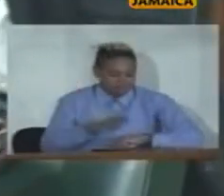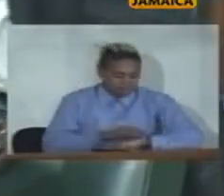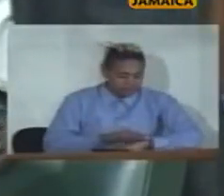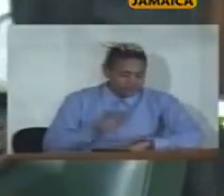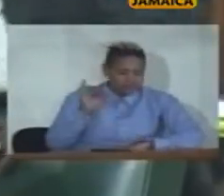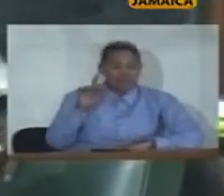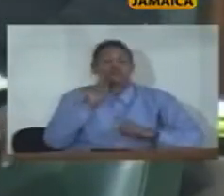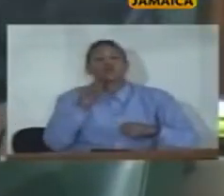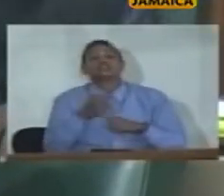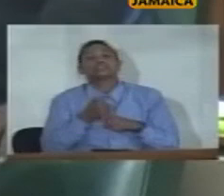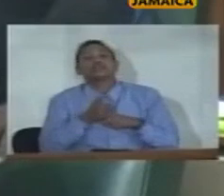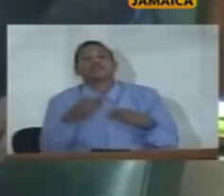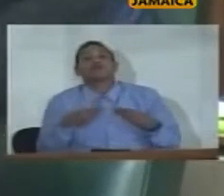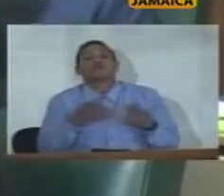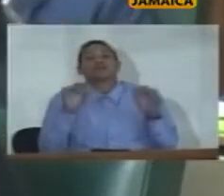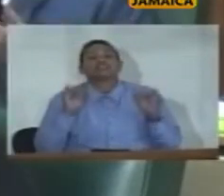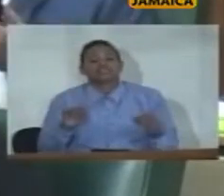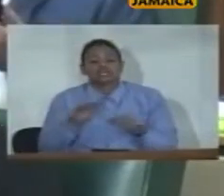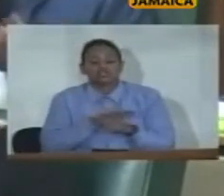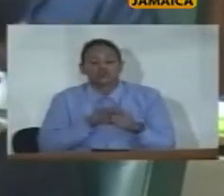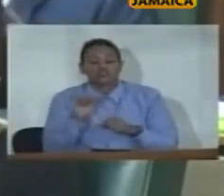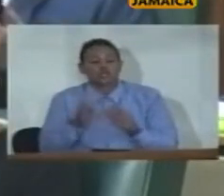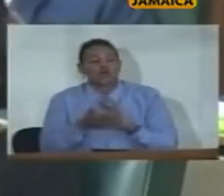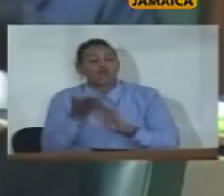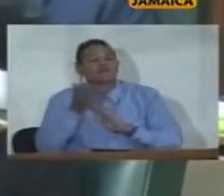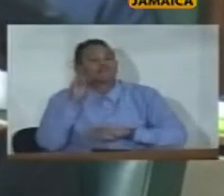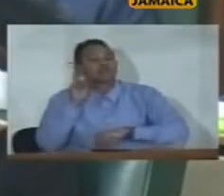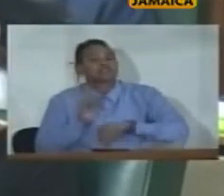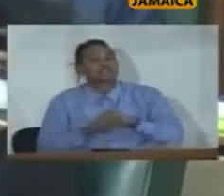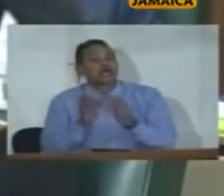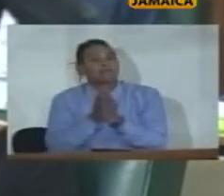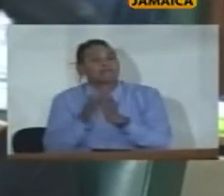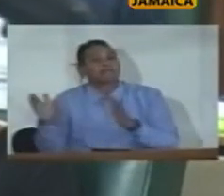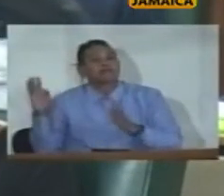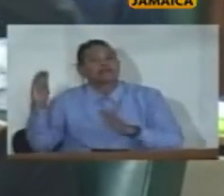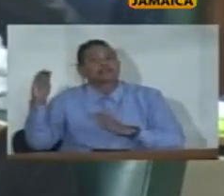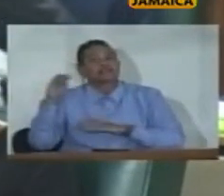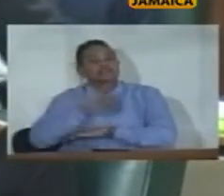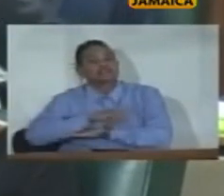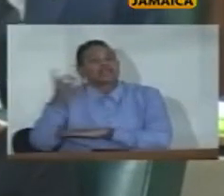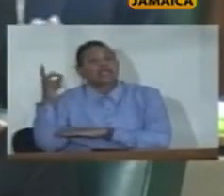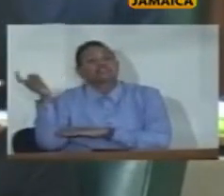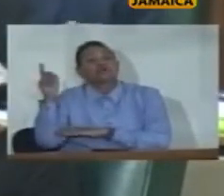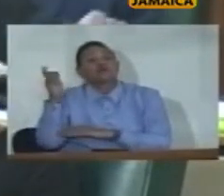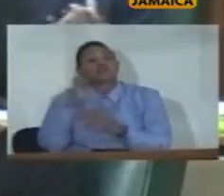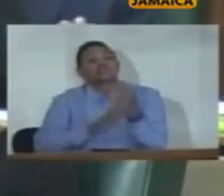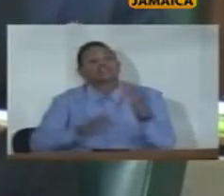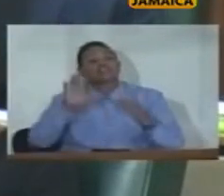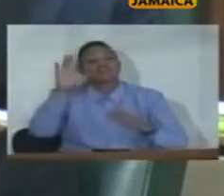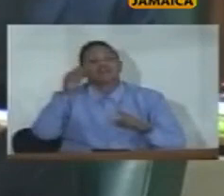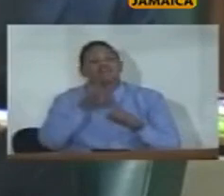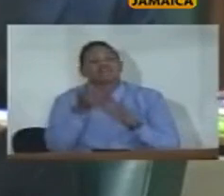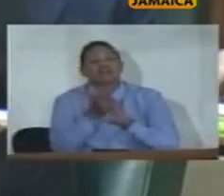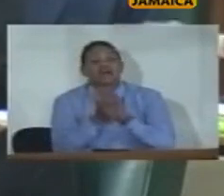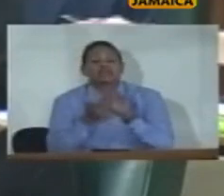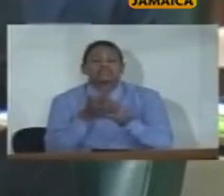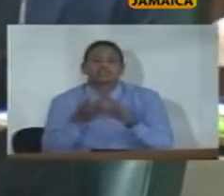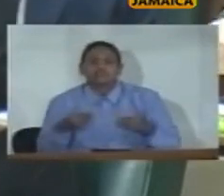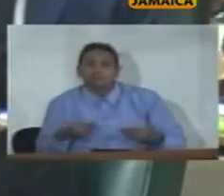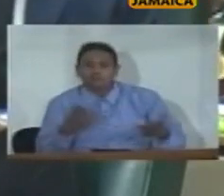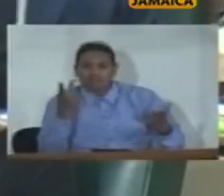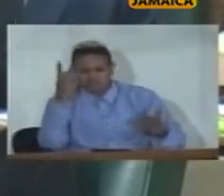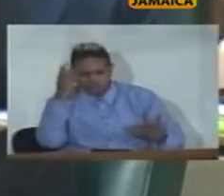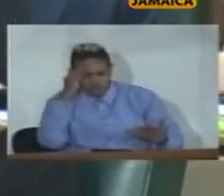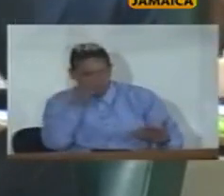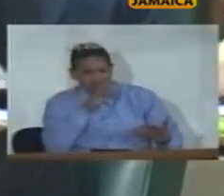order provides that the said zone shall operate for a period of 60 days, and whereas Section 5 of the Act provides that the Prime Minister